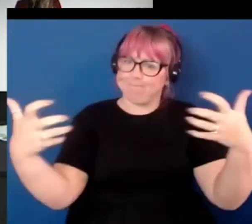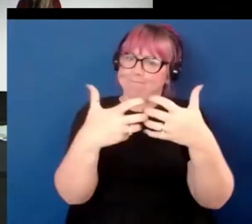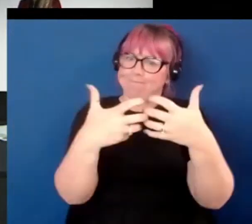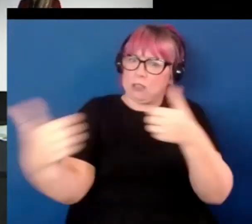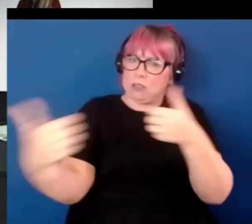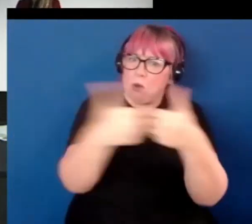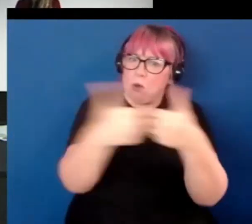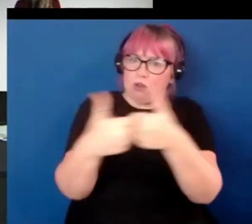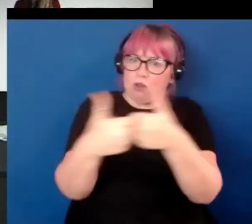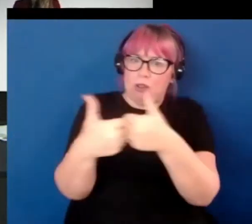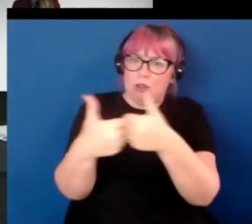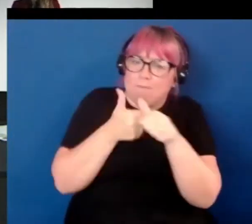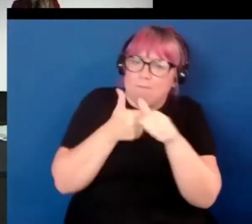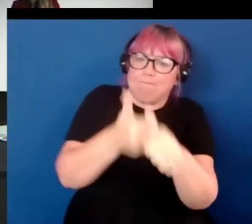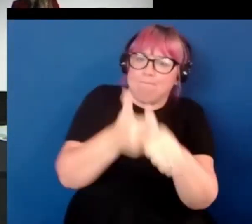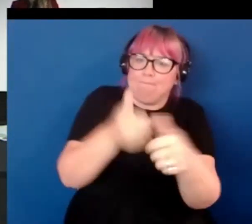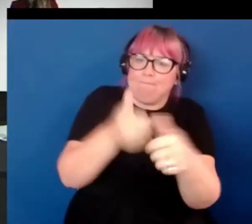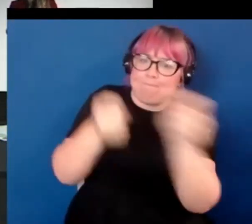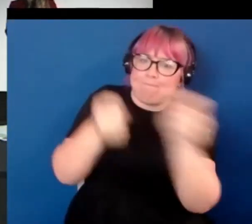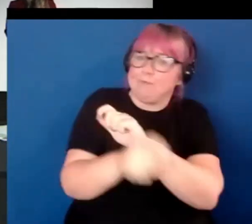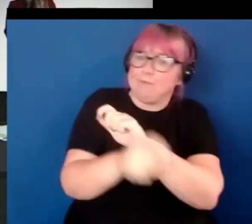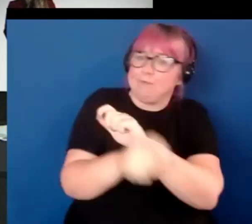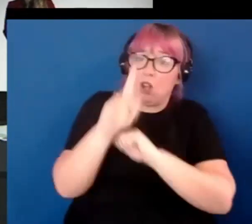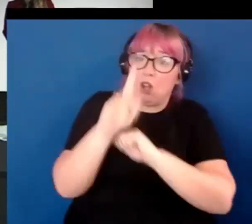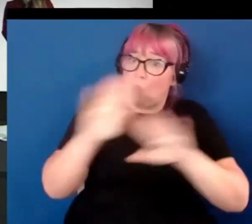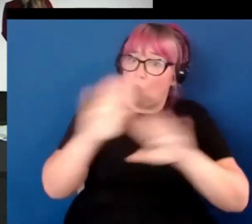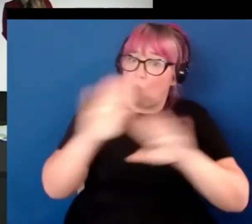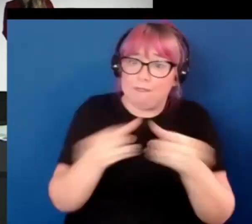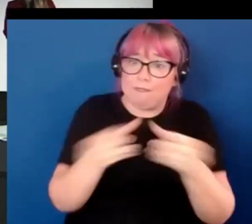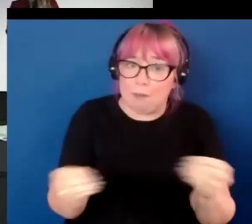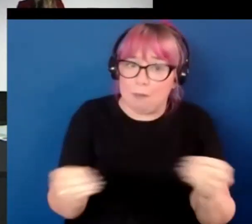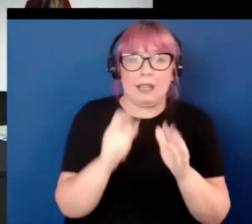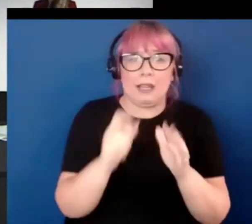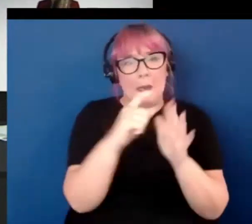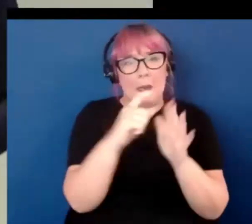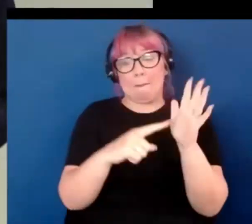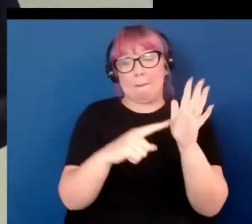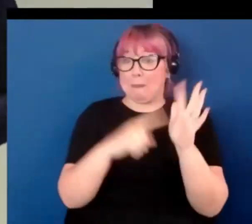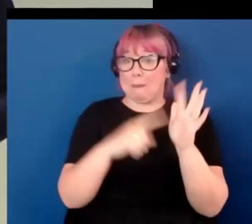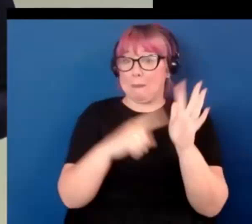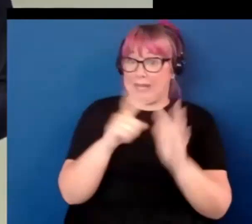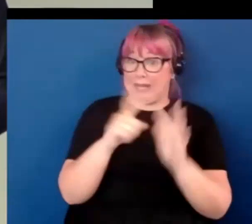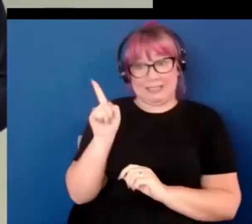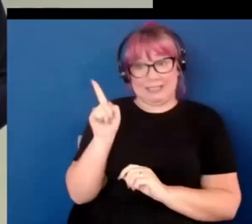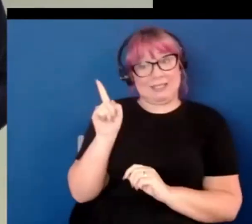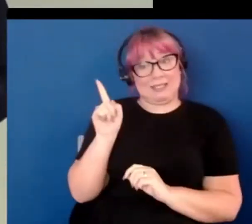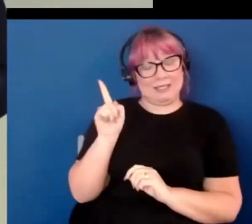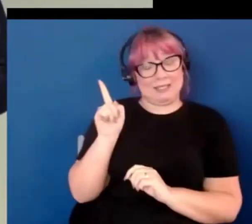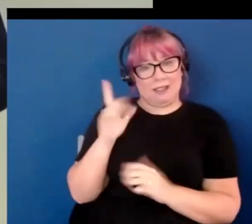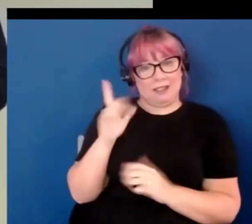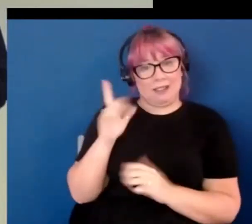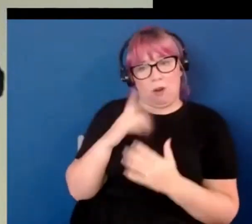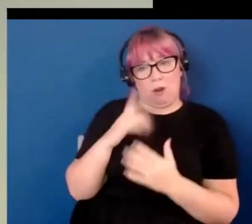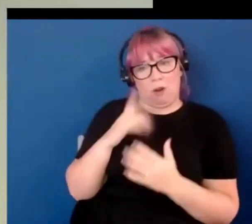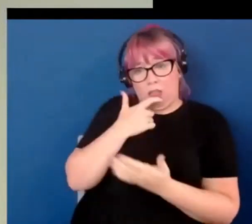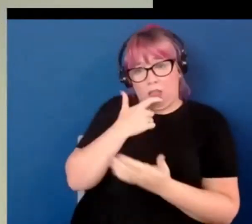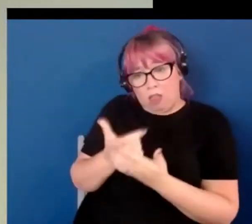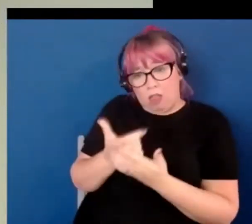Let me tell you about Pete. He's my friend, and I'm absolutely in awe of Pete. He's run